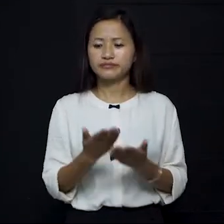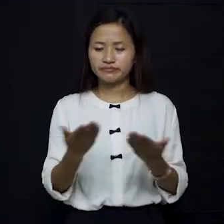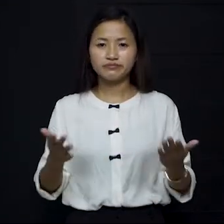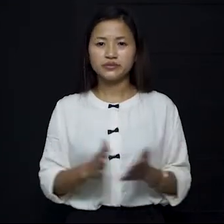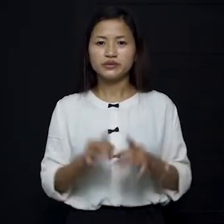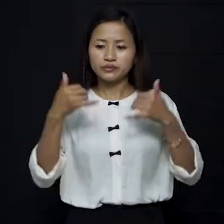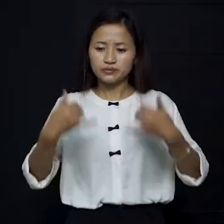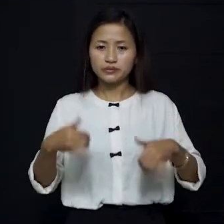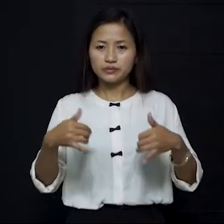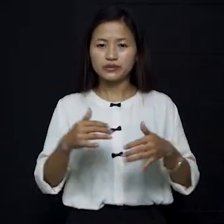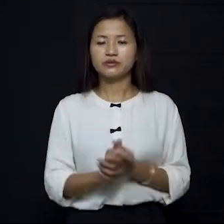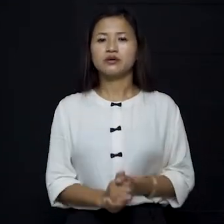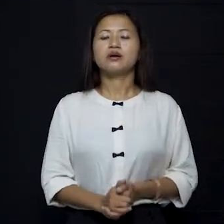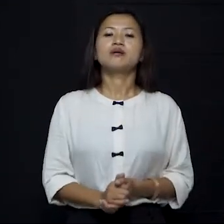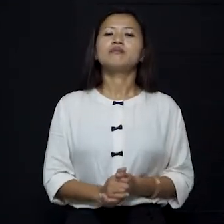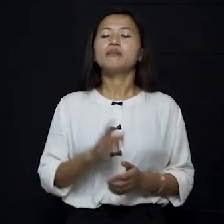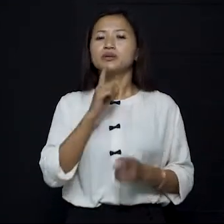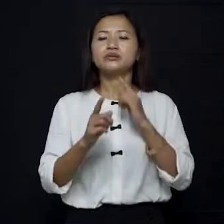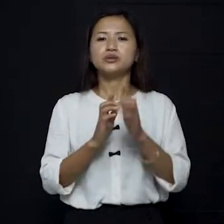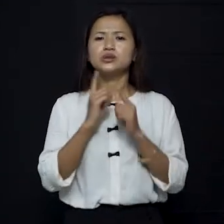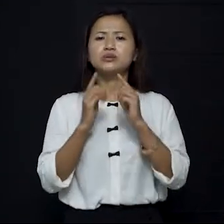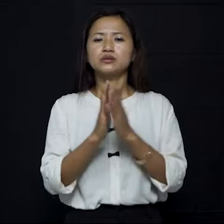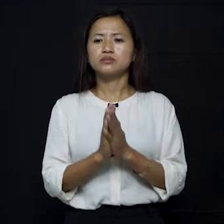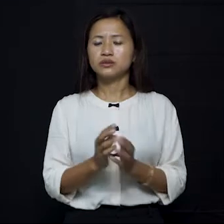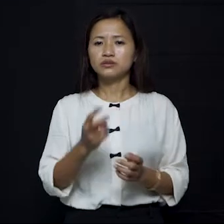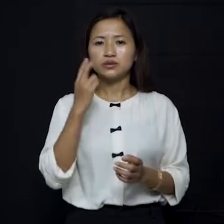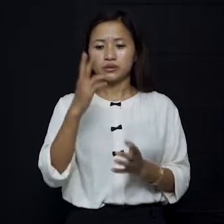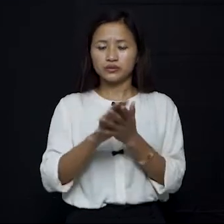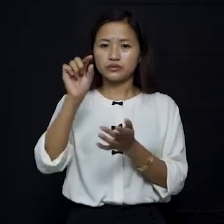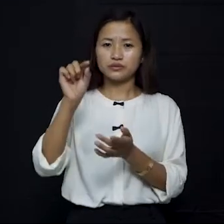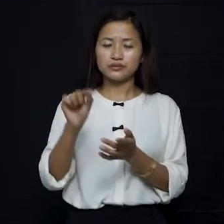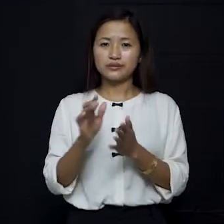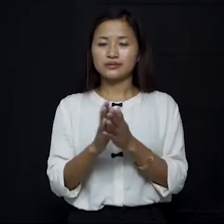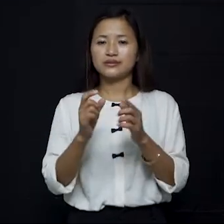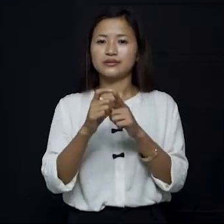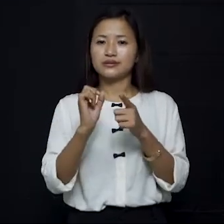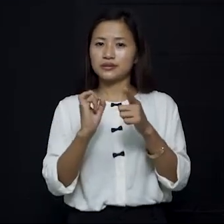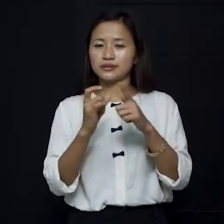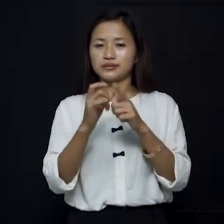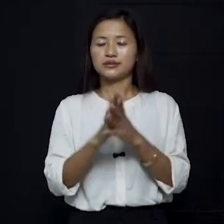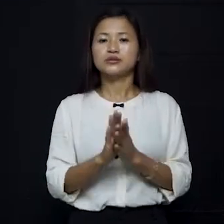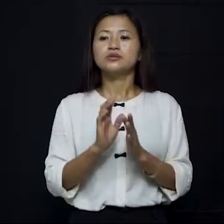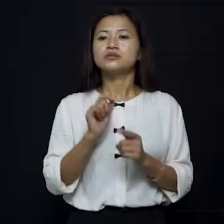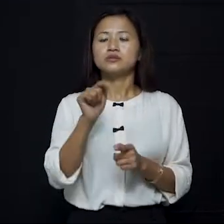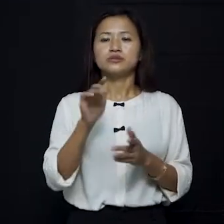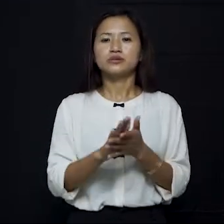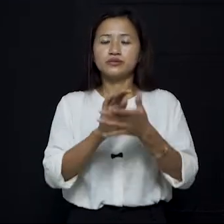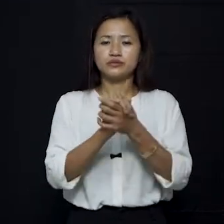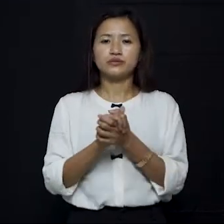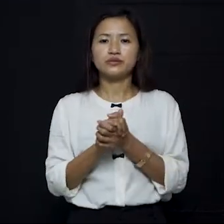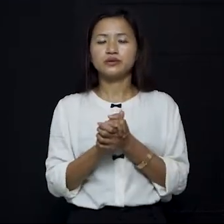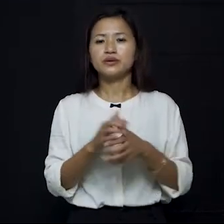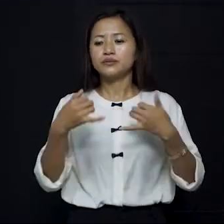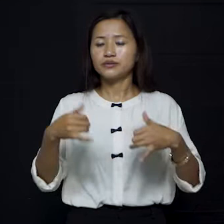are describing about an incident, about something that you did to your friend, okay? That means I played